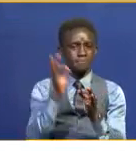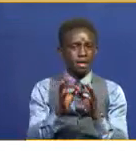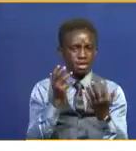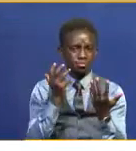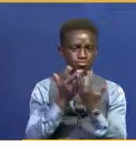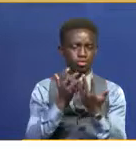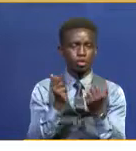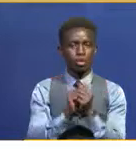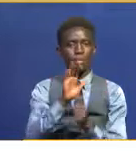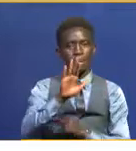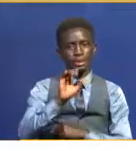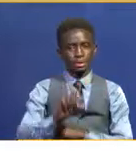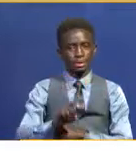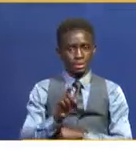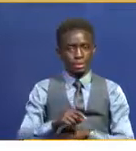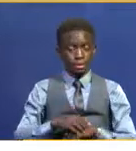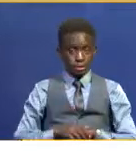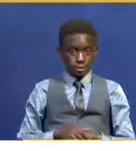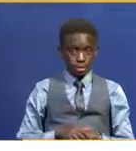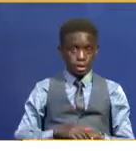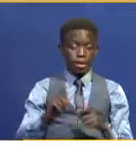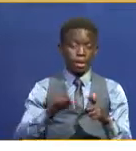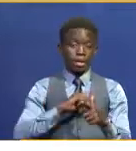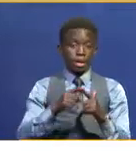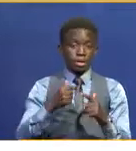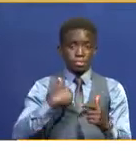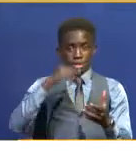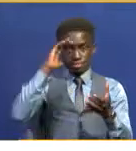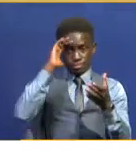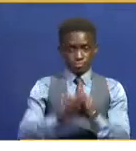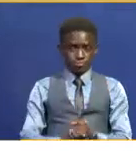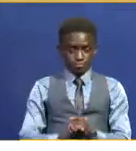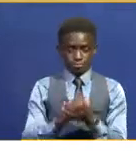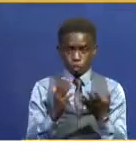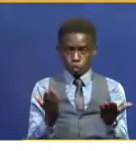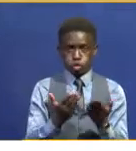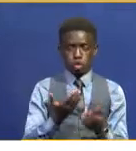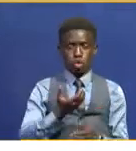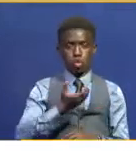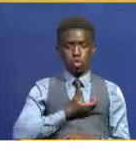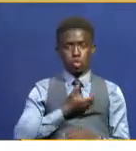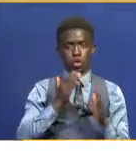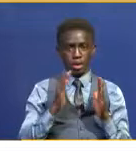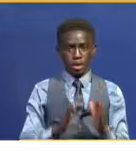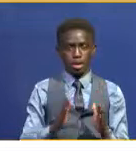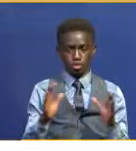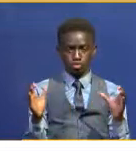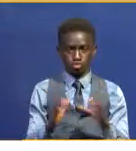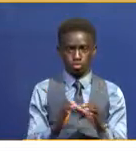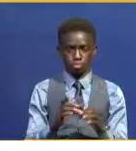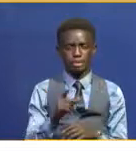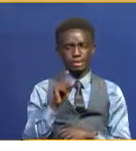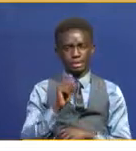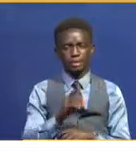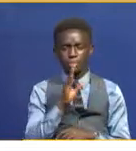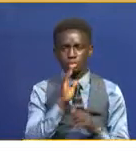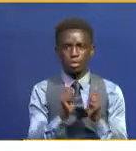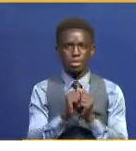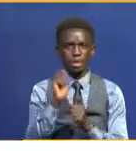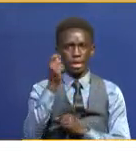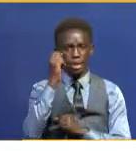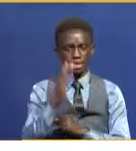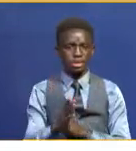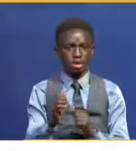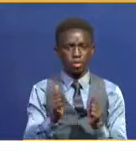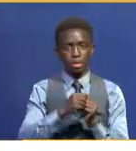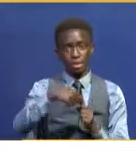your particular needs. And then I would believe that the onus should also be with Kenyans to a degree, given